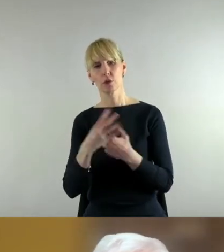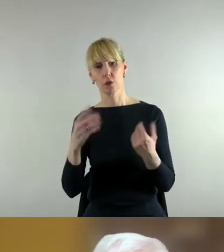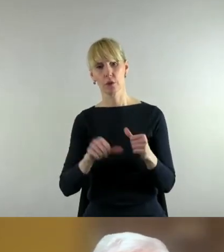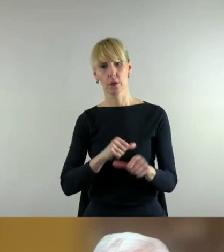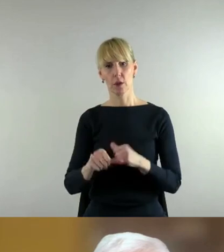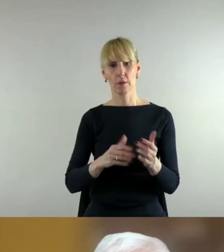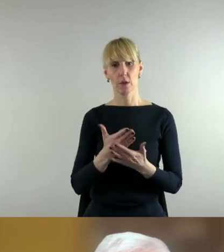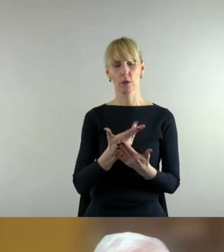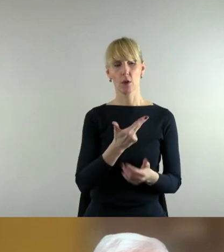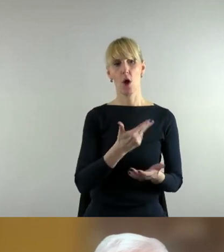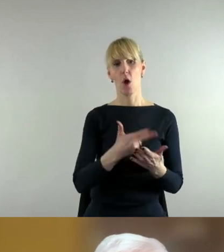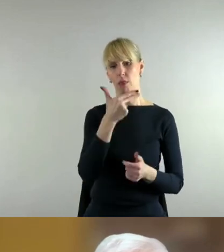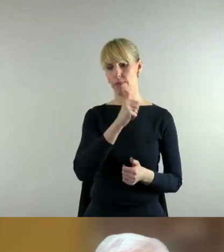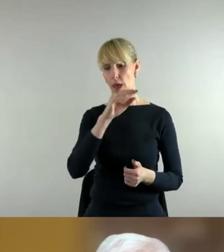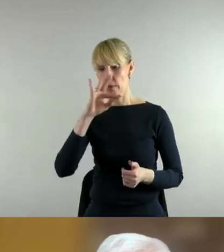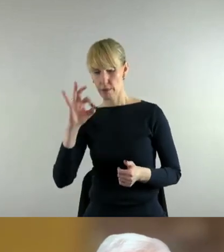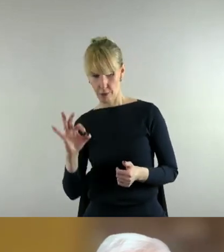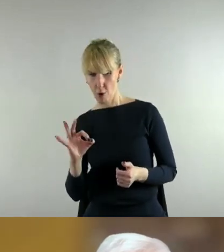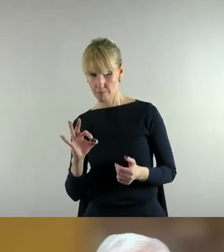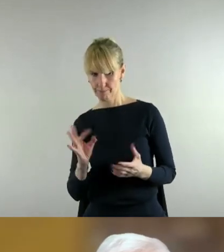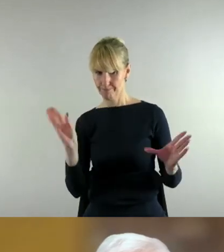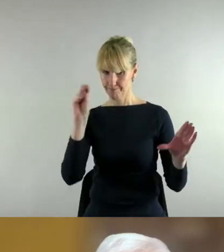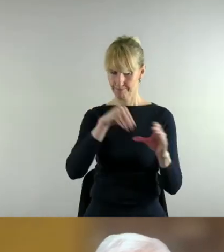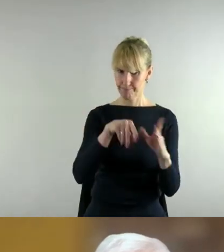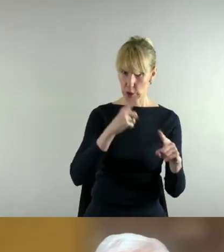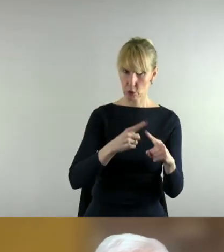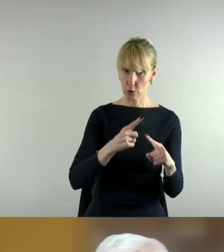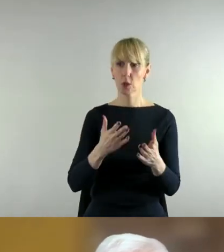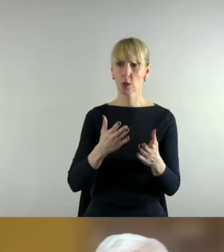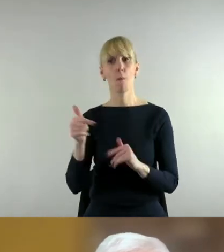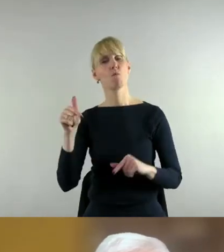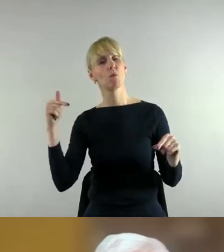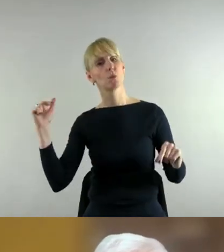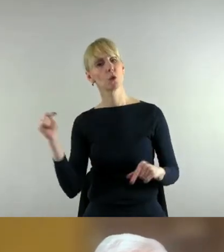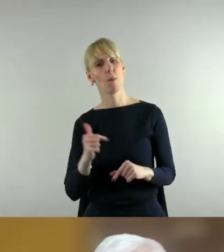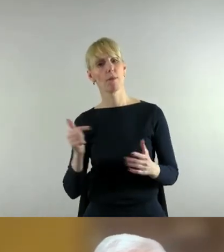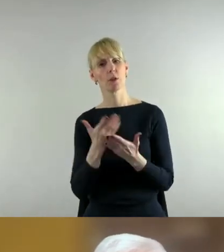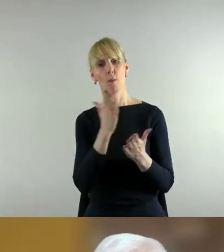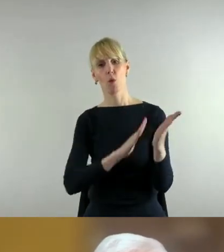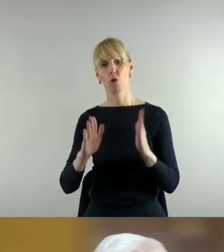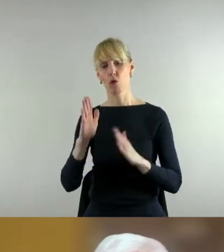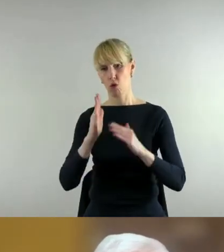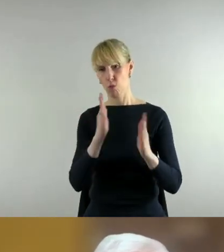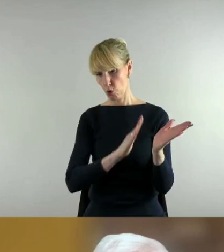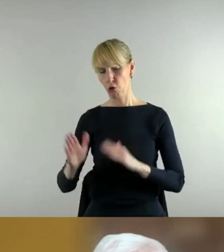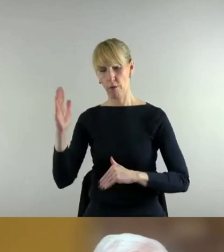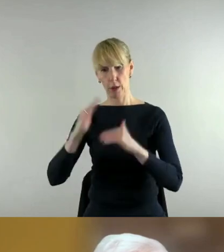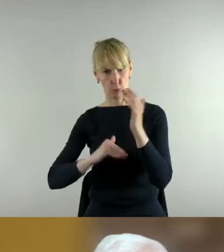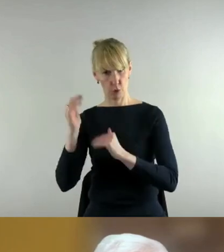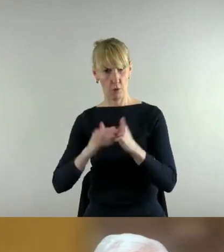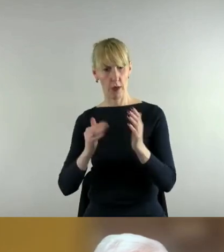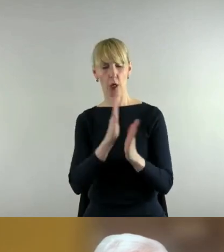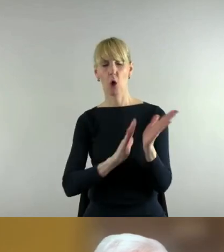introducing preparedness. This is not just pure theory. We are the members of NATO. We have our duties to do. We have to build